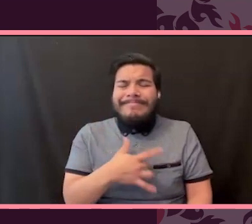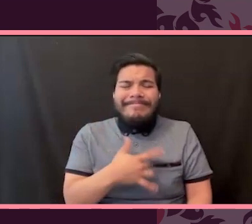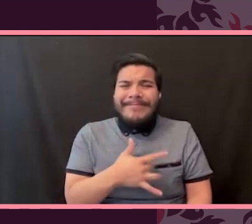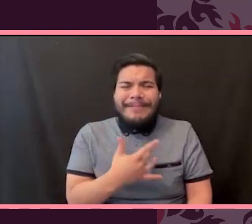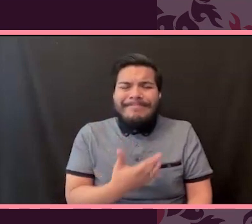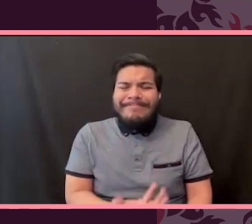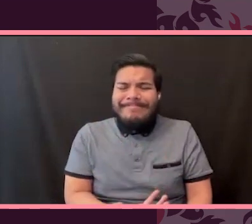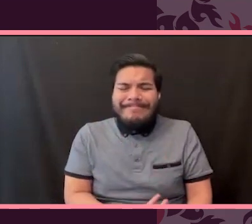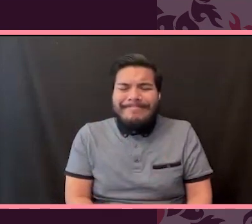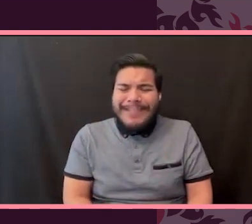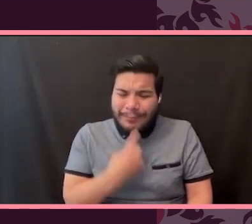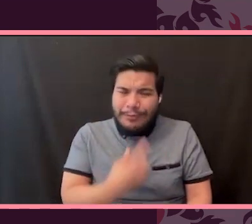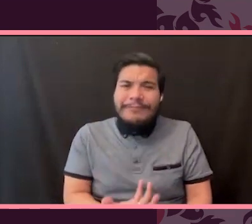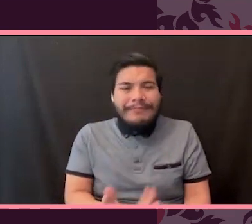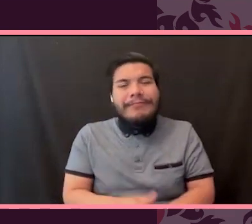But yeah.